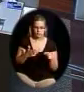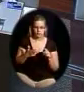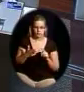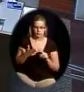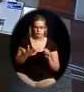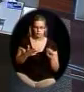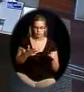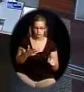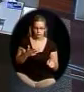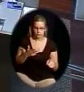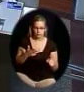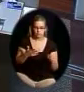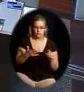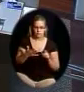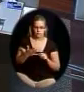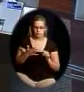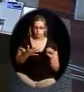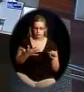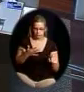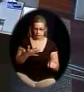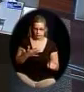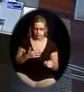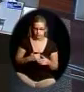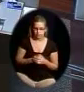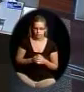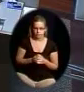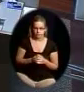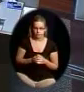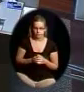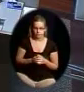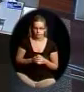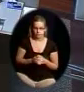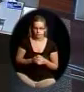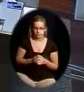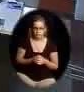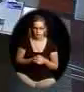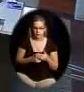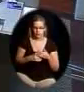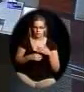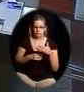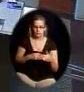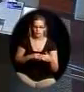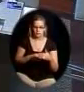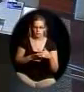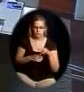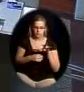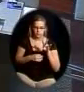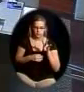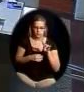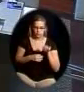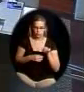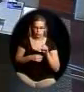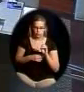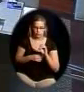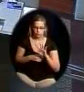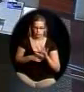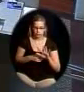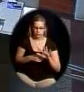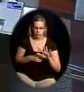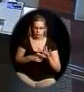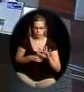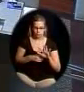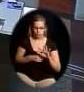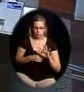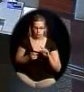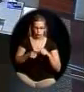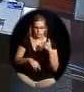Yes. Mr. Poland? Yes. Mrs. Wilhelm? Yes. Next action item we have is 7.05, action to set